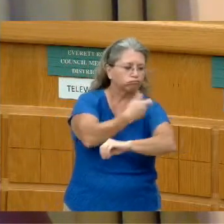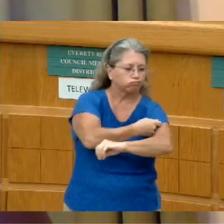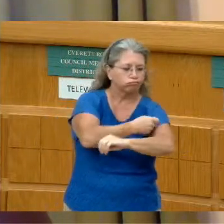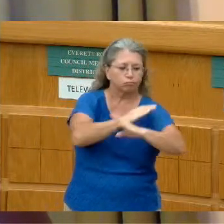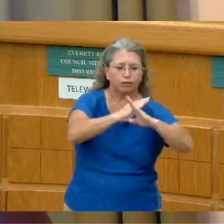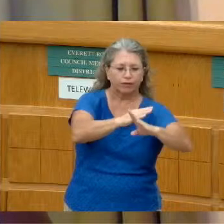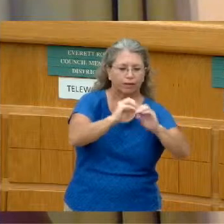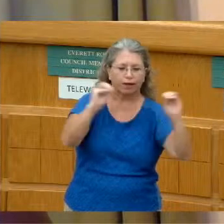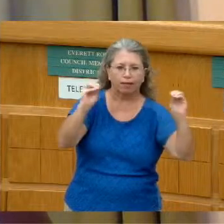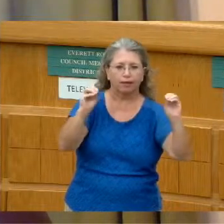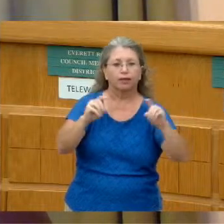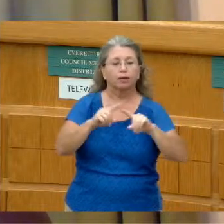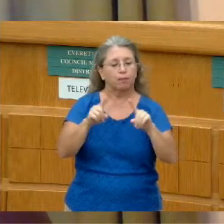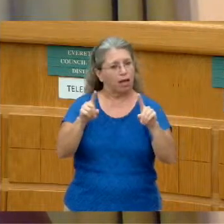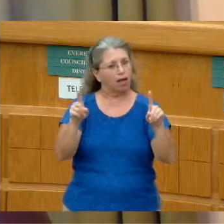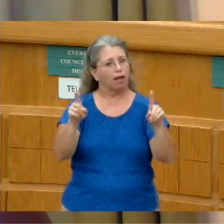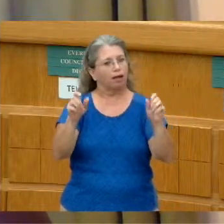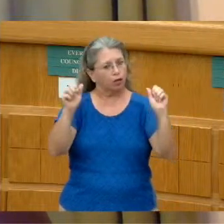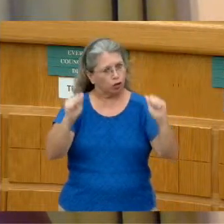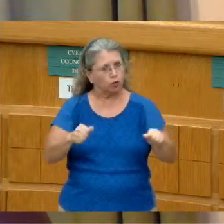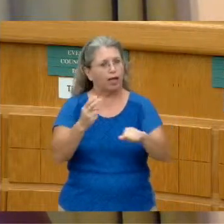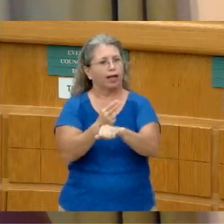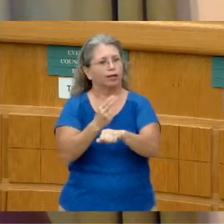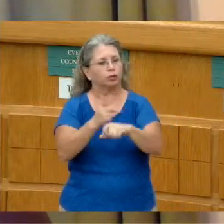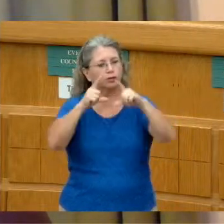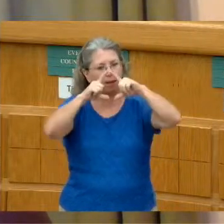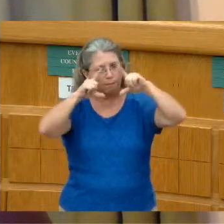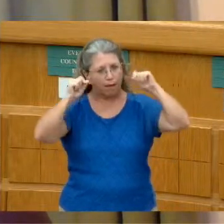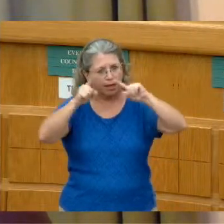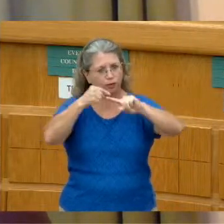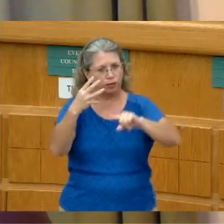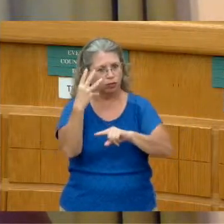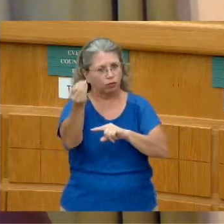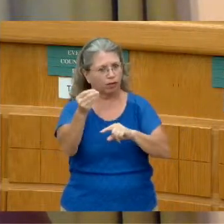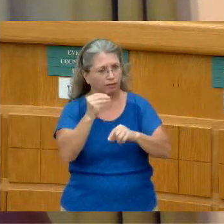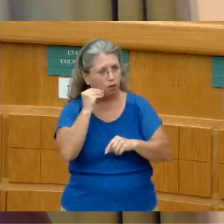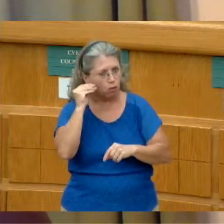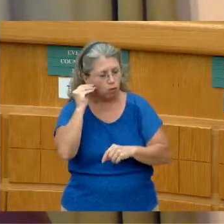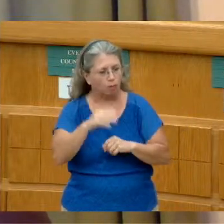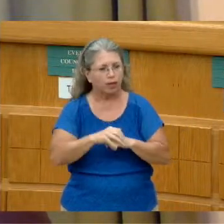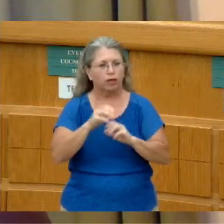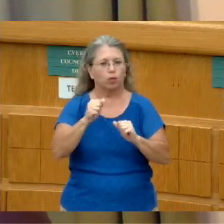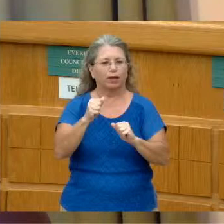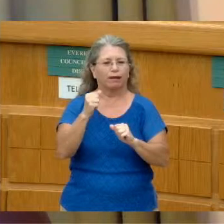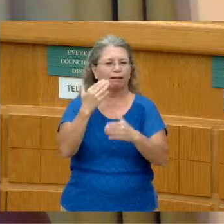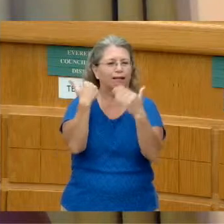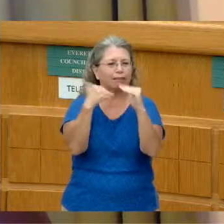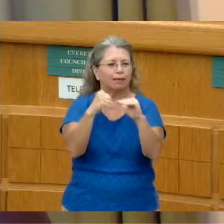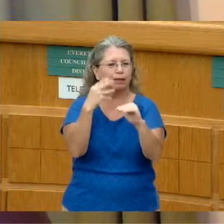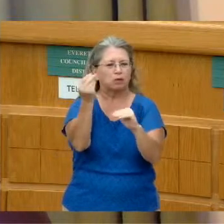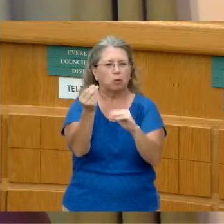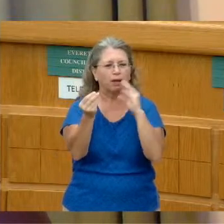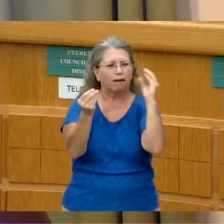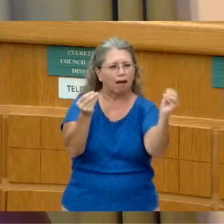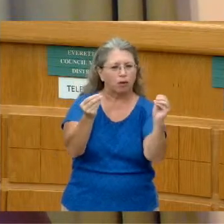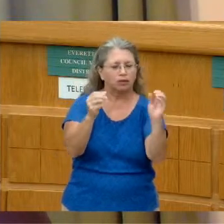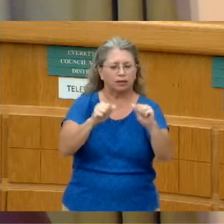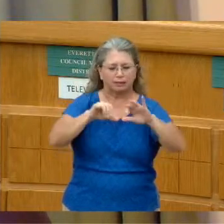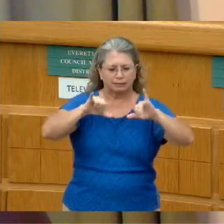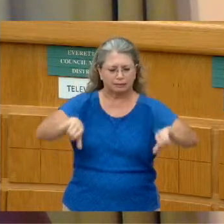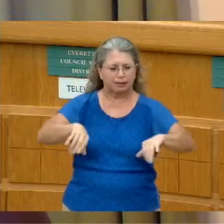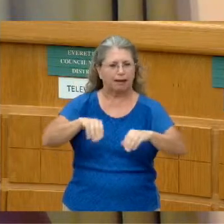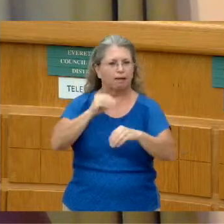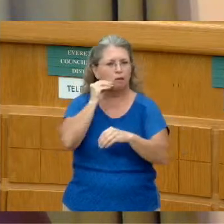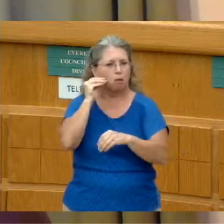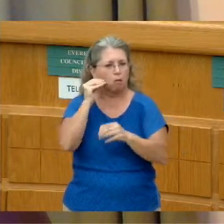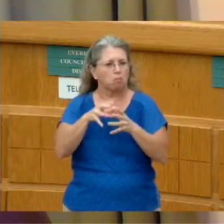time. But we can wear a mask when we leave home, and we can limit our public outings. We can stay indoors as much as